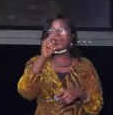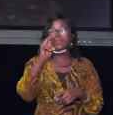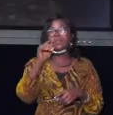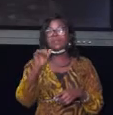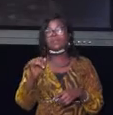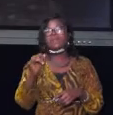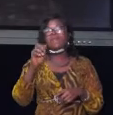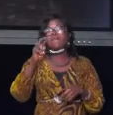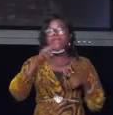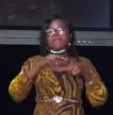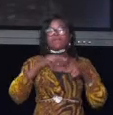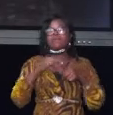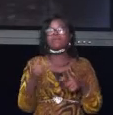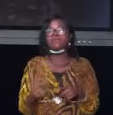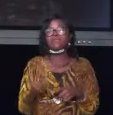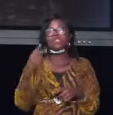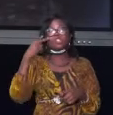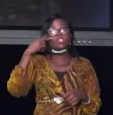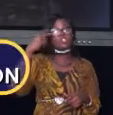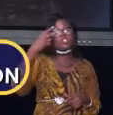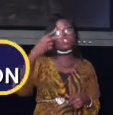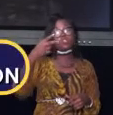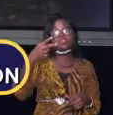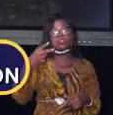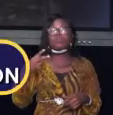this. See,